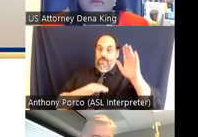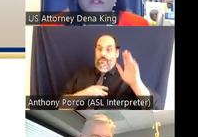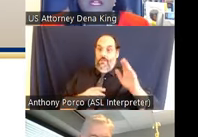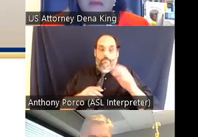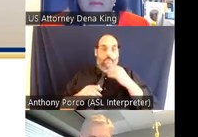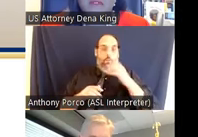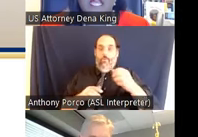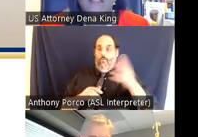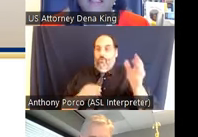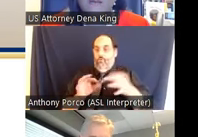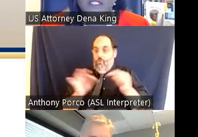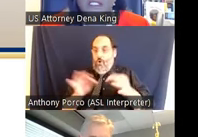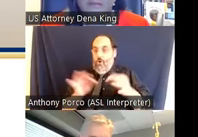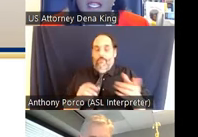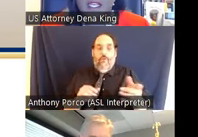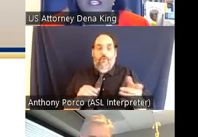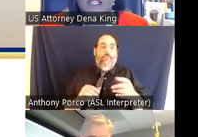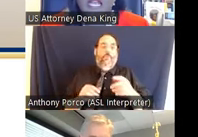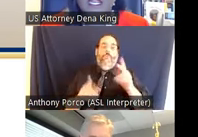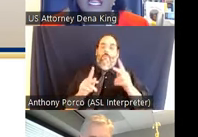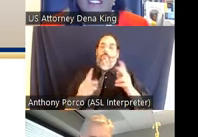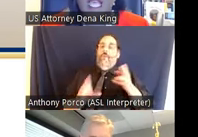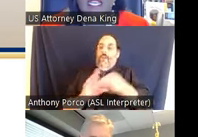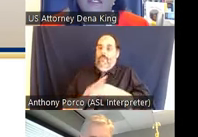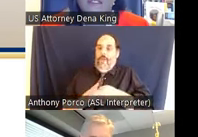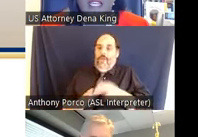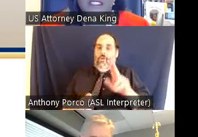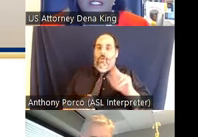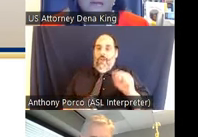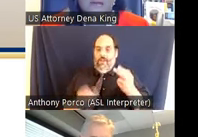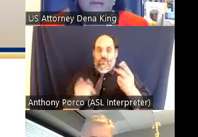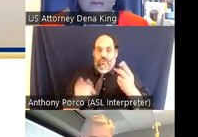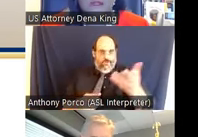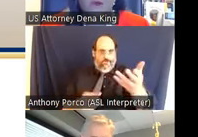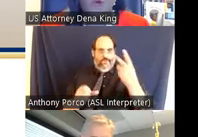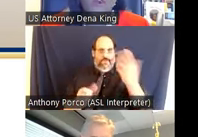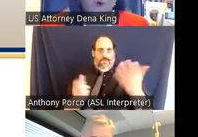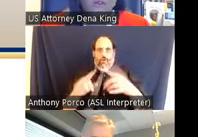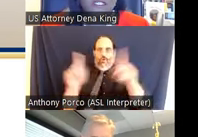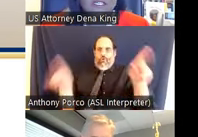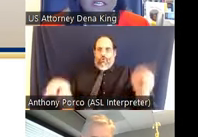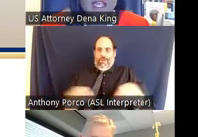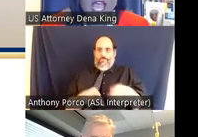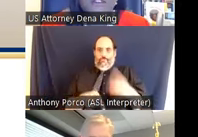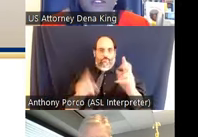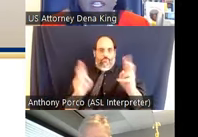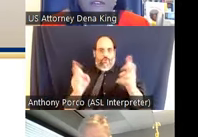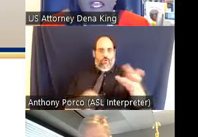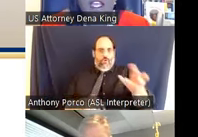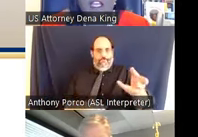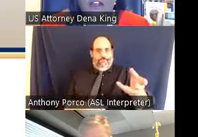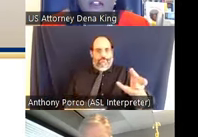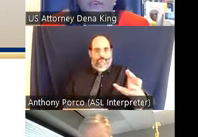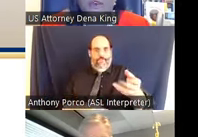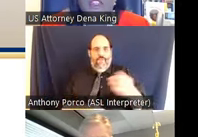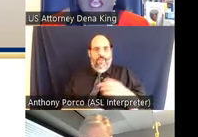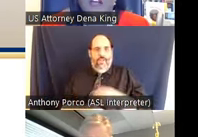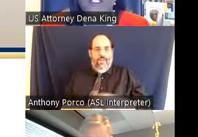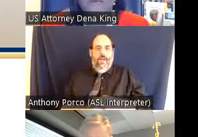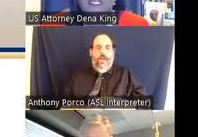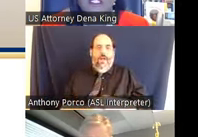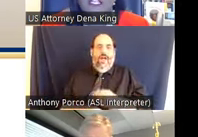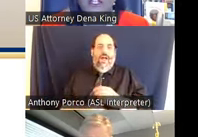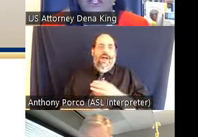offices and community members that participated in United Against Hate events. One quote, after an event geared toward